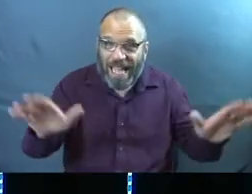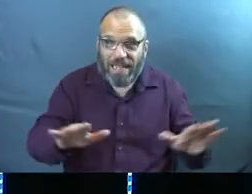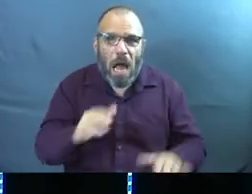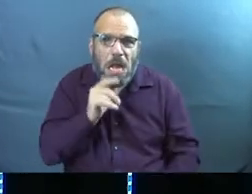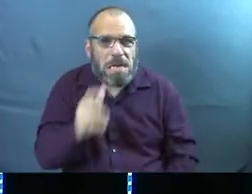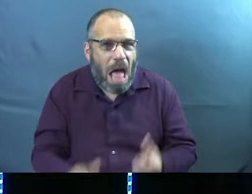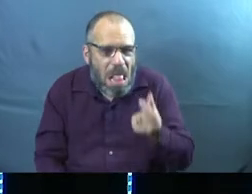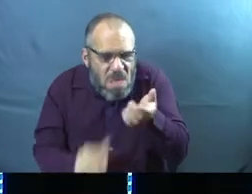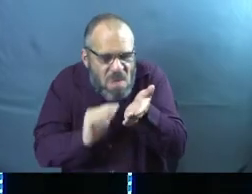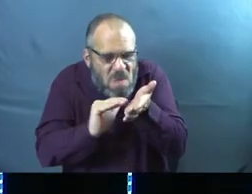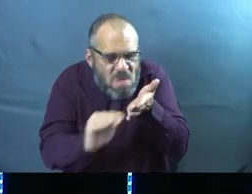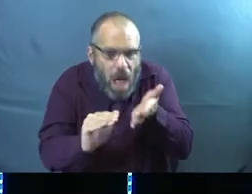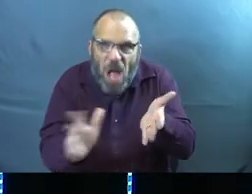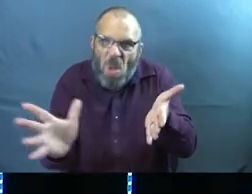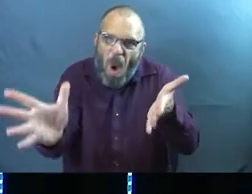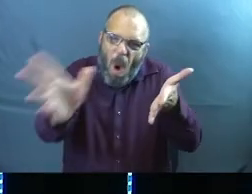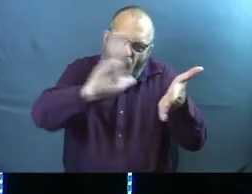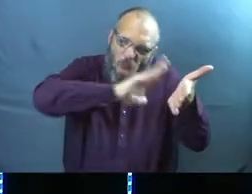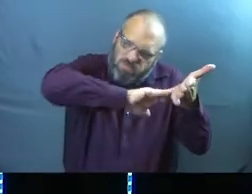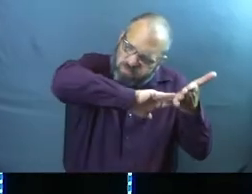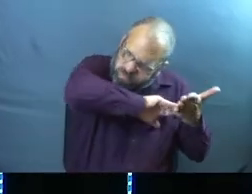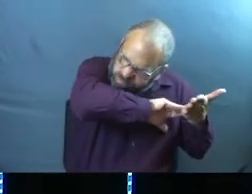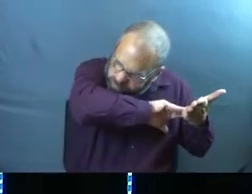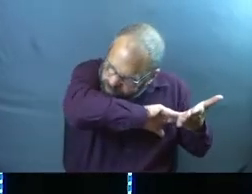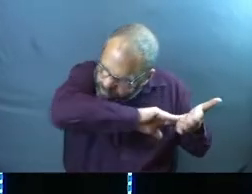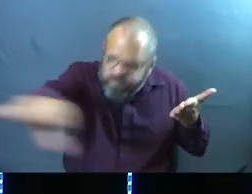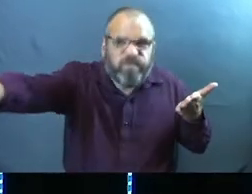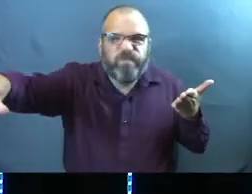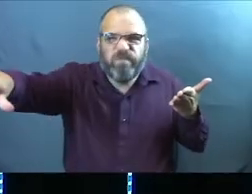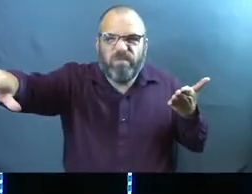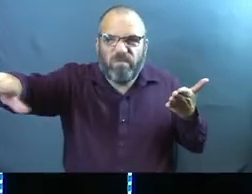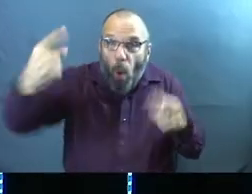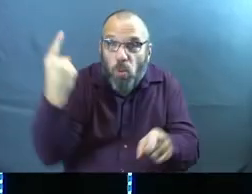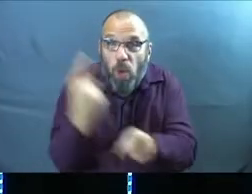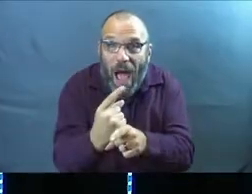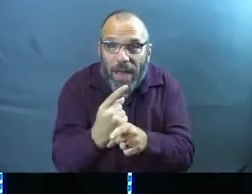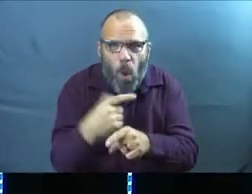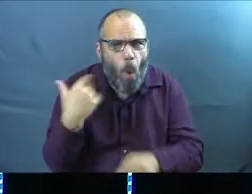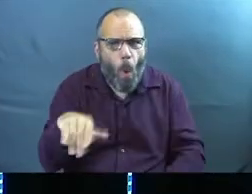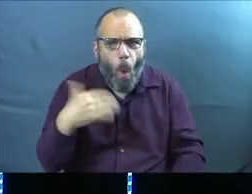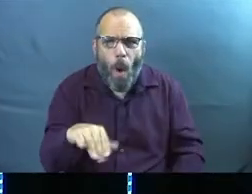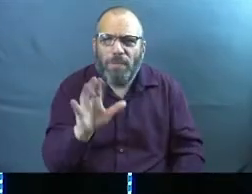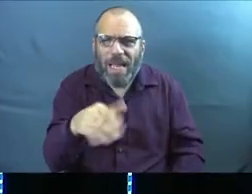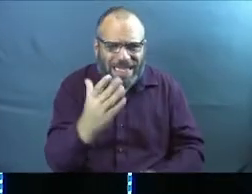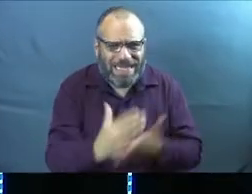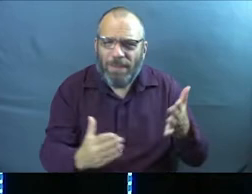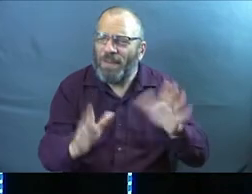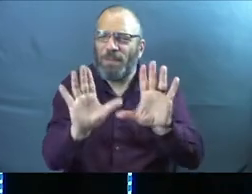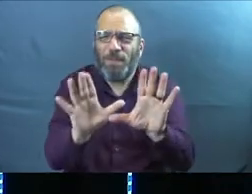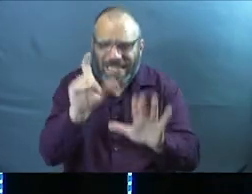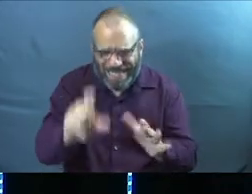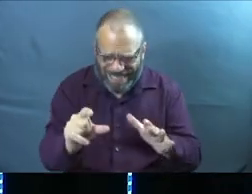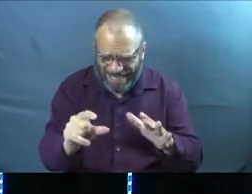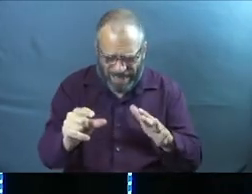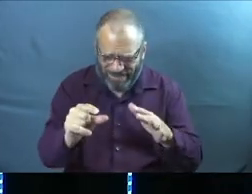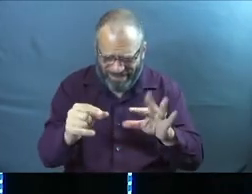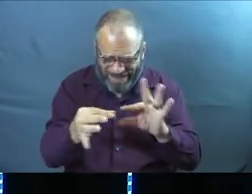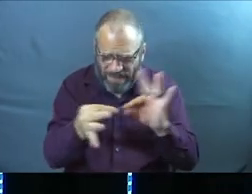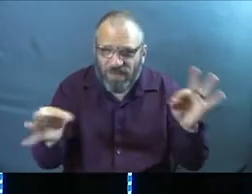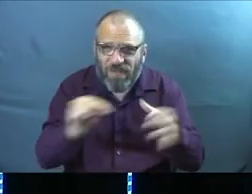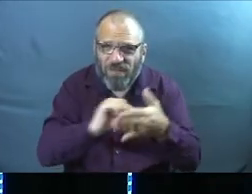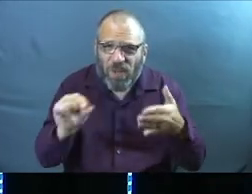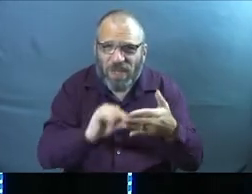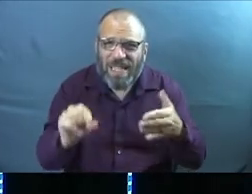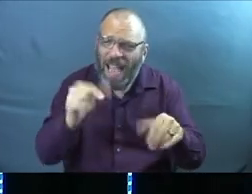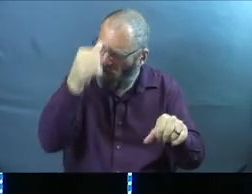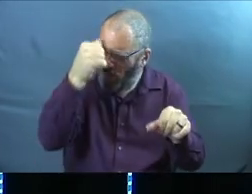Not just a little forgiven, you're actually forgiven. Do you see how he's reaching toward you? Some of you guys need some of these phrases, and these are